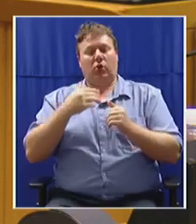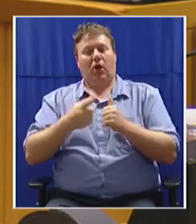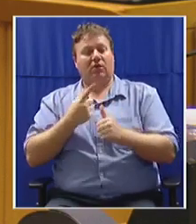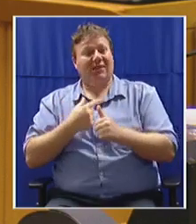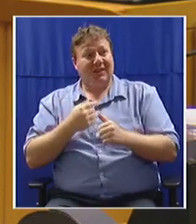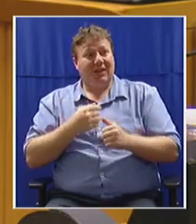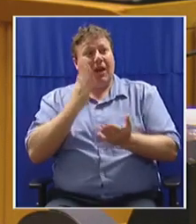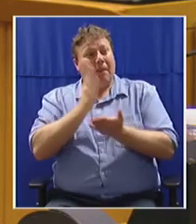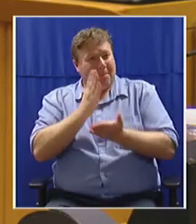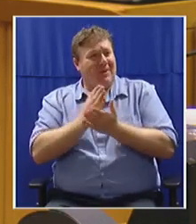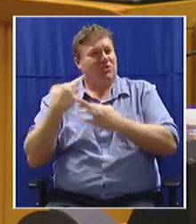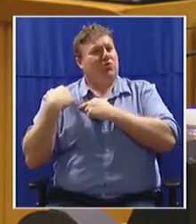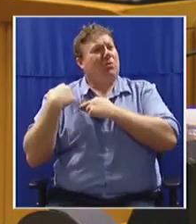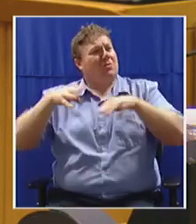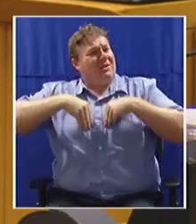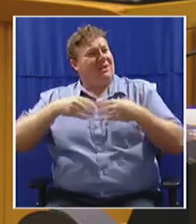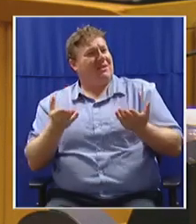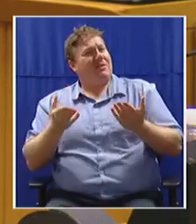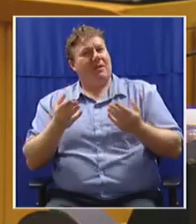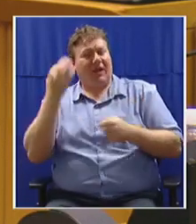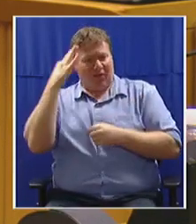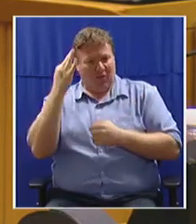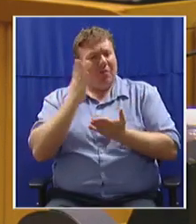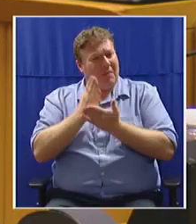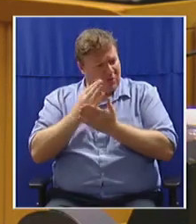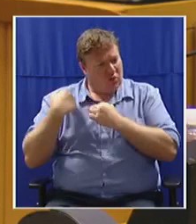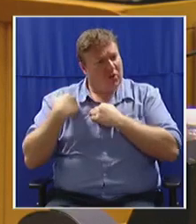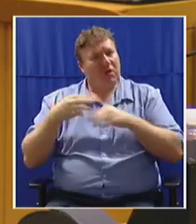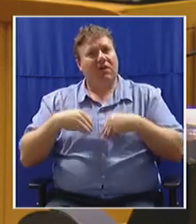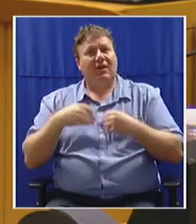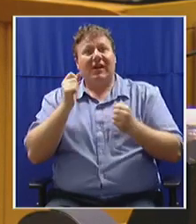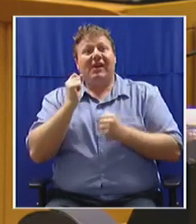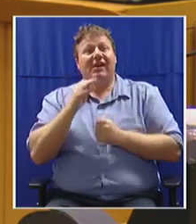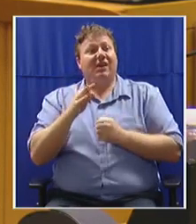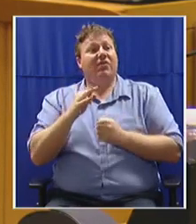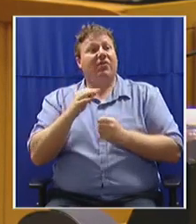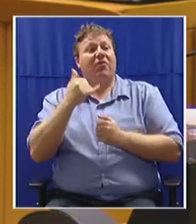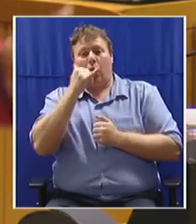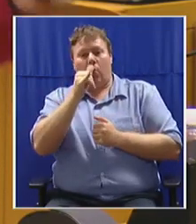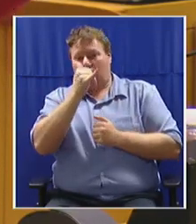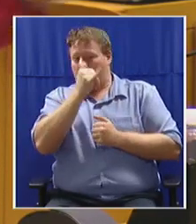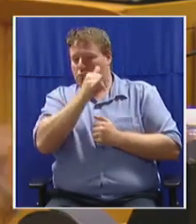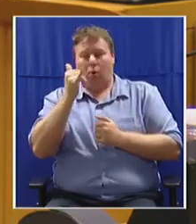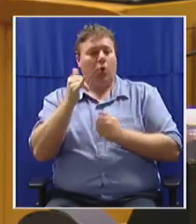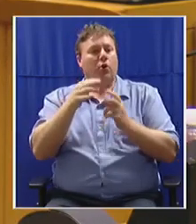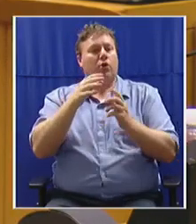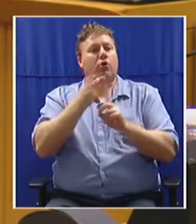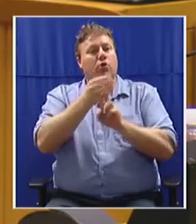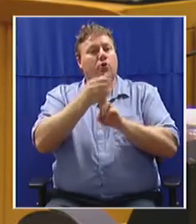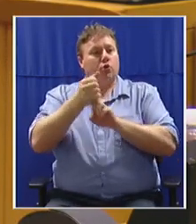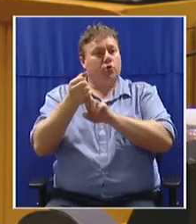accountable. His government must be held accountable. If there was a rogue unit within SARS established by Honorable